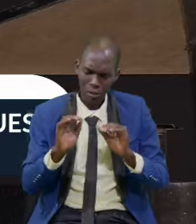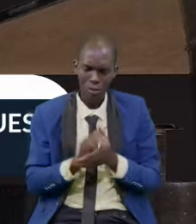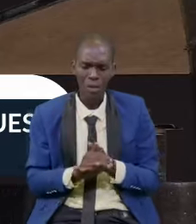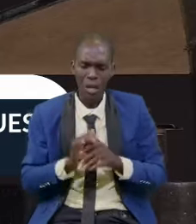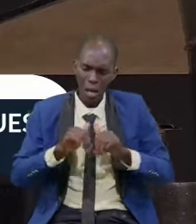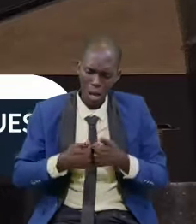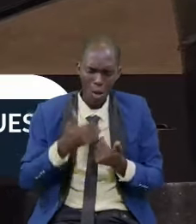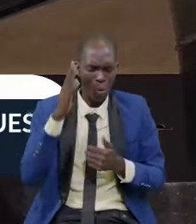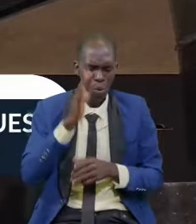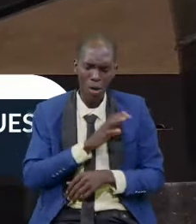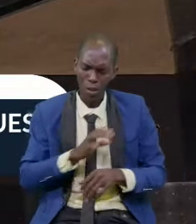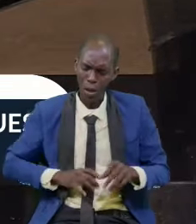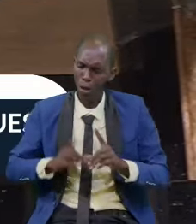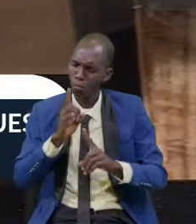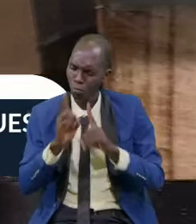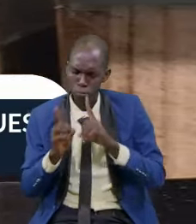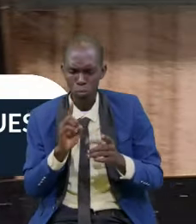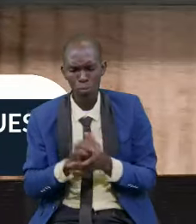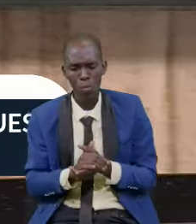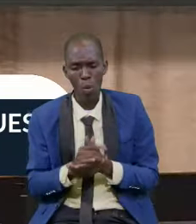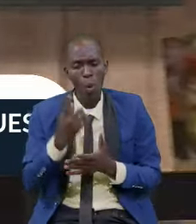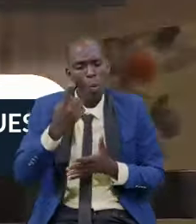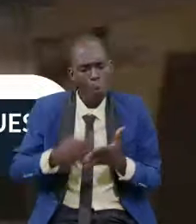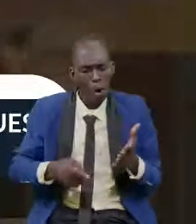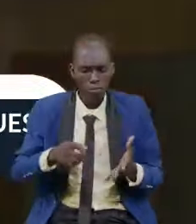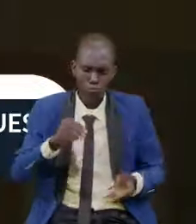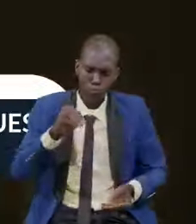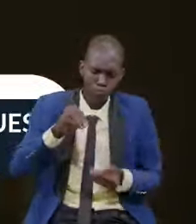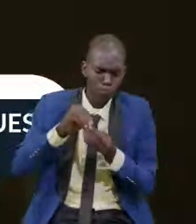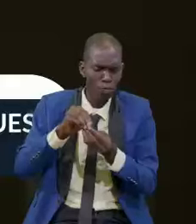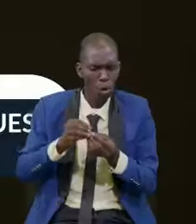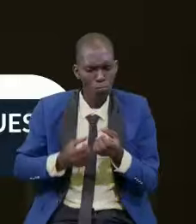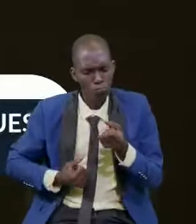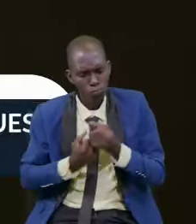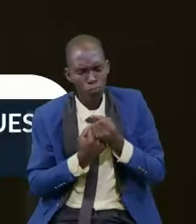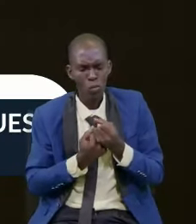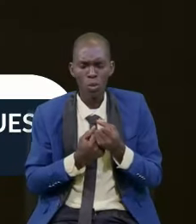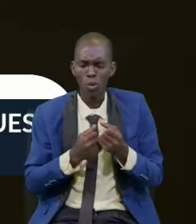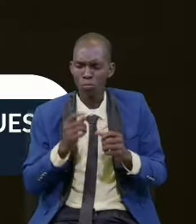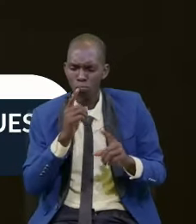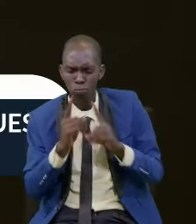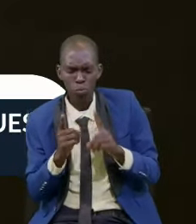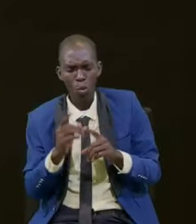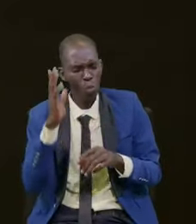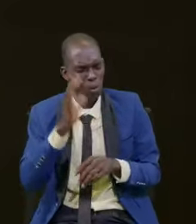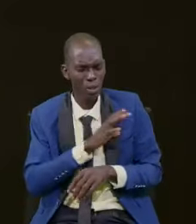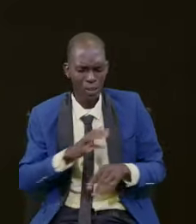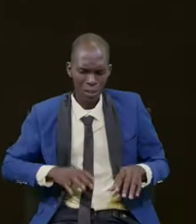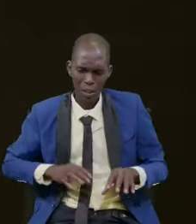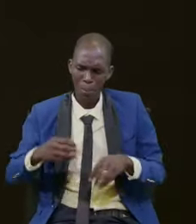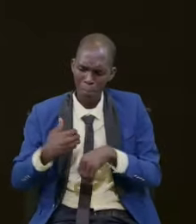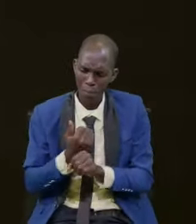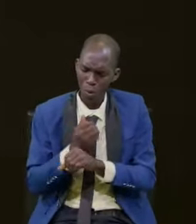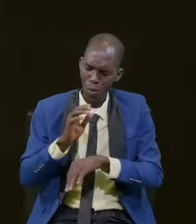talk? What contribution will Christ make to this conversation? It is